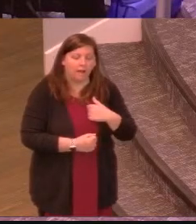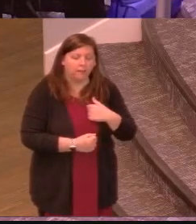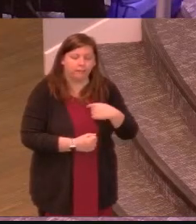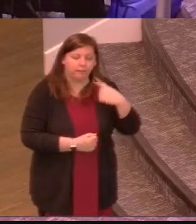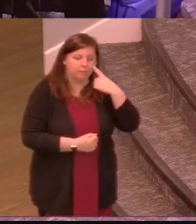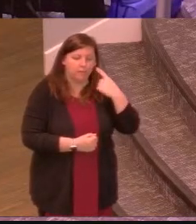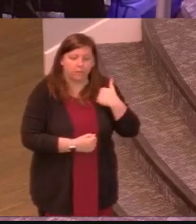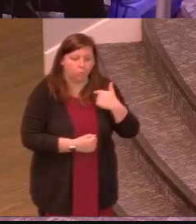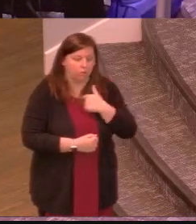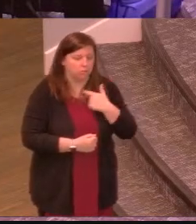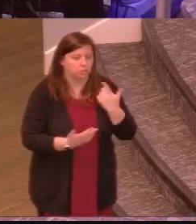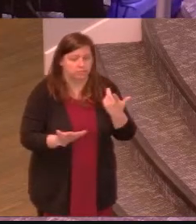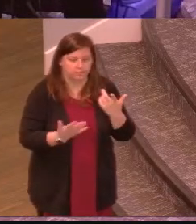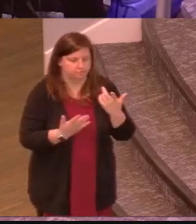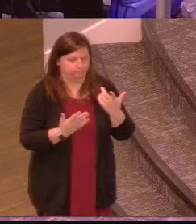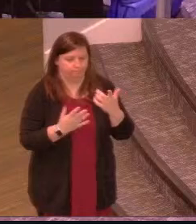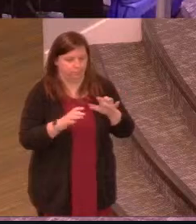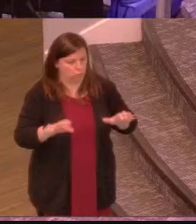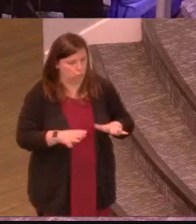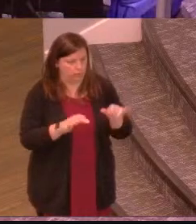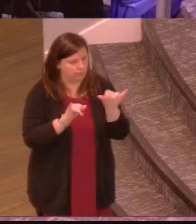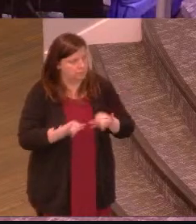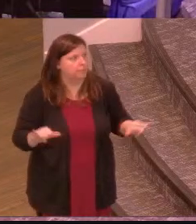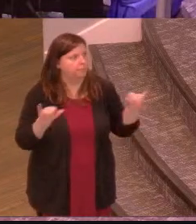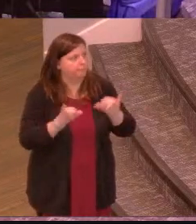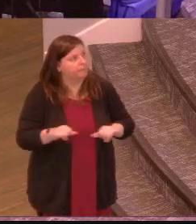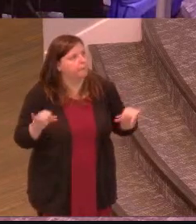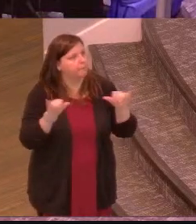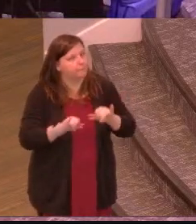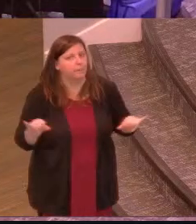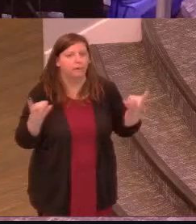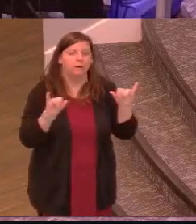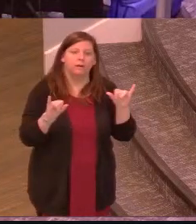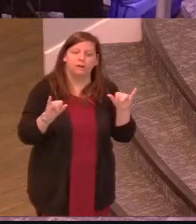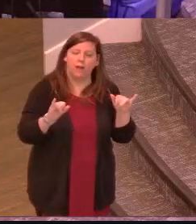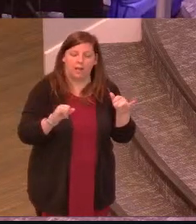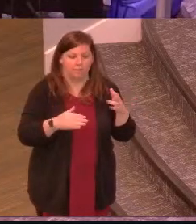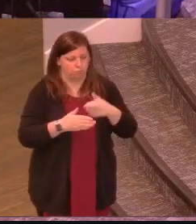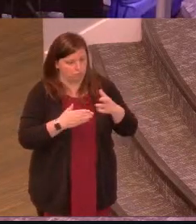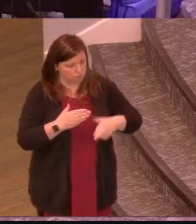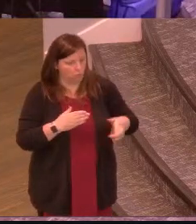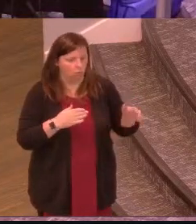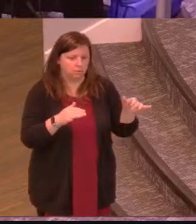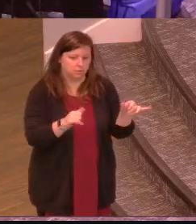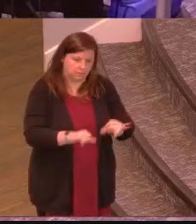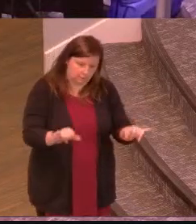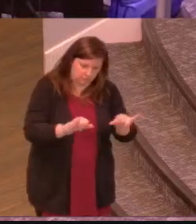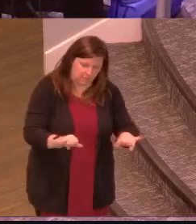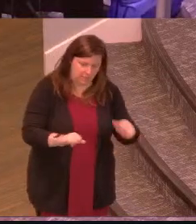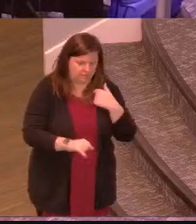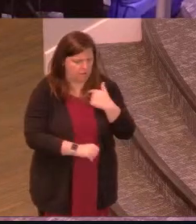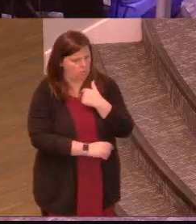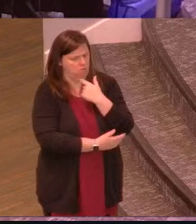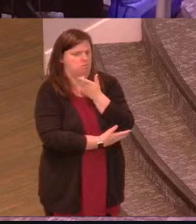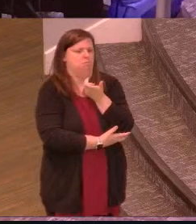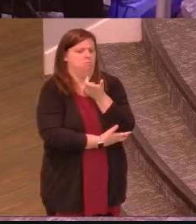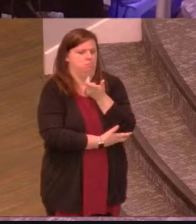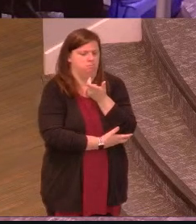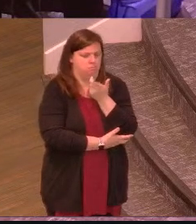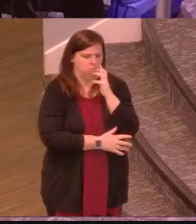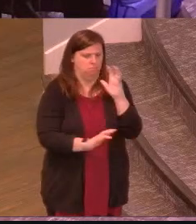row and get the same results, and then kind of wonder, well, why are kids not